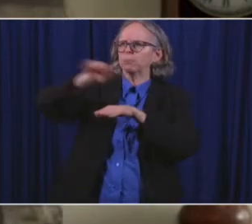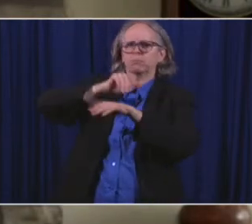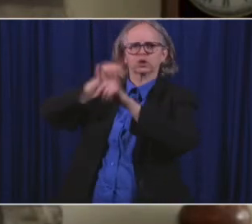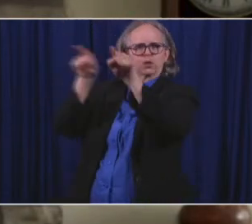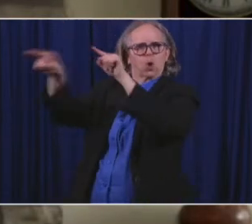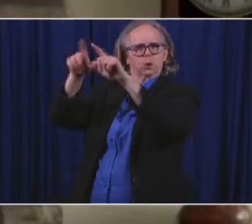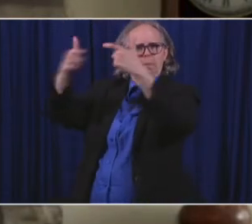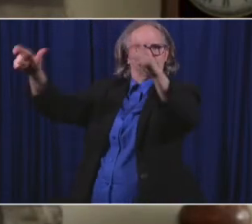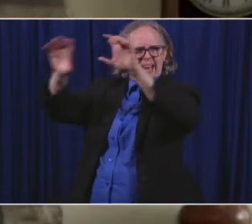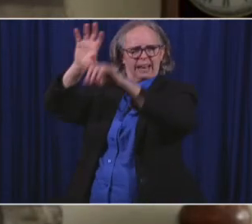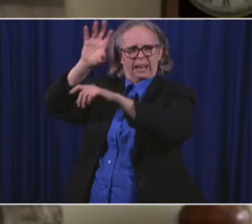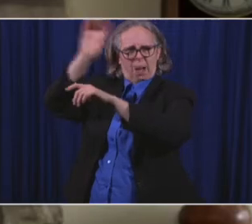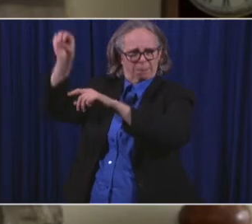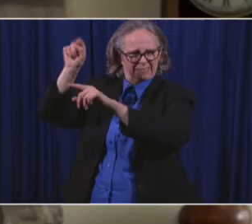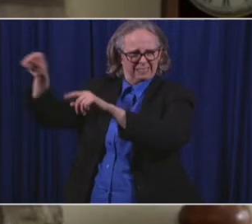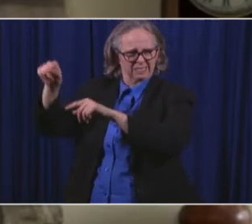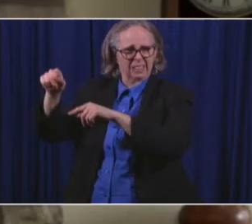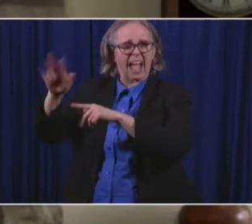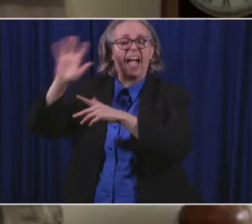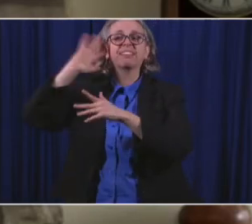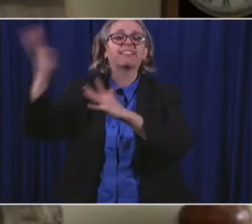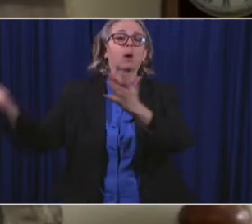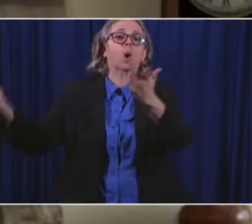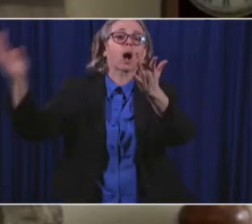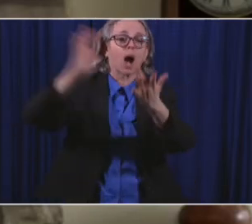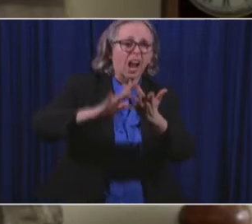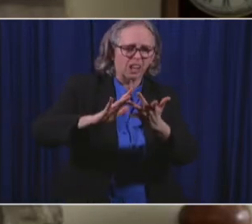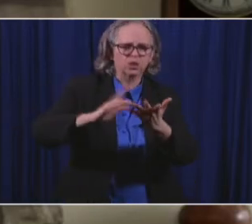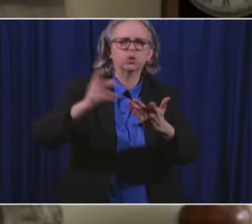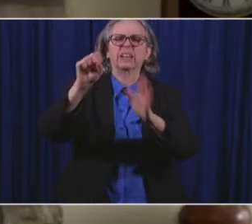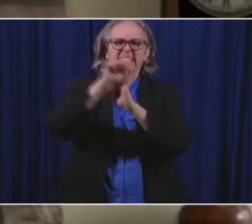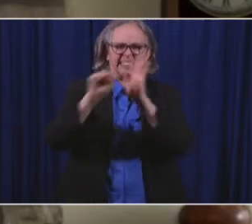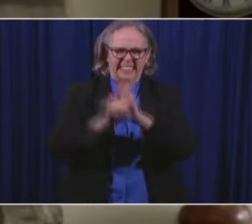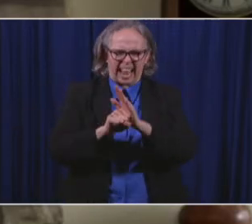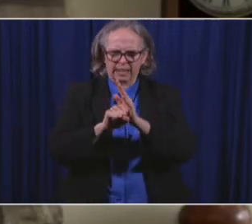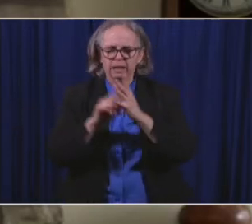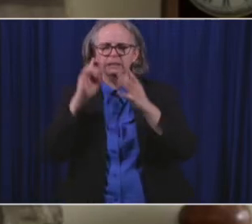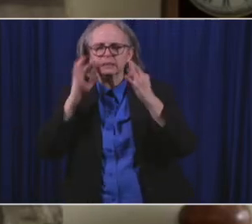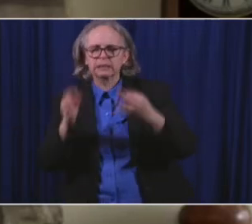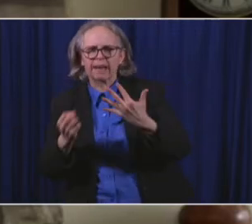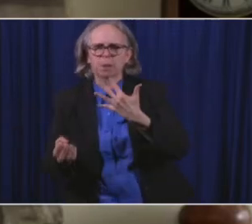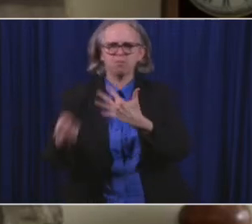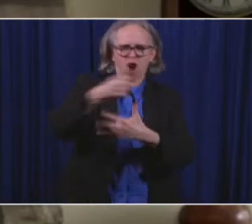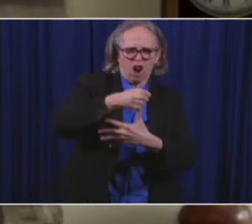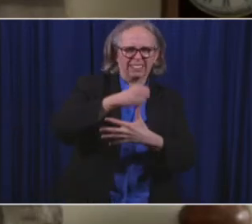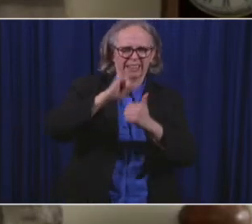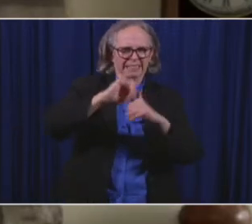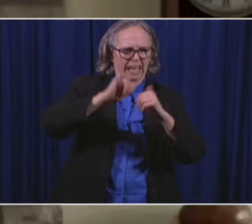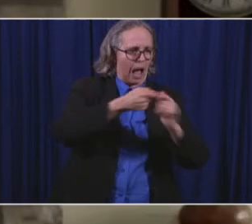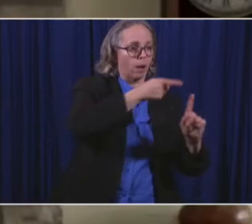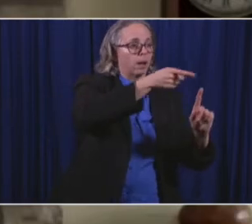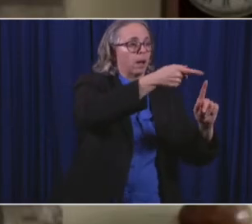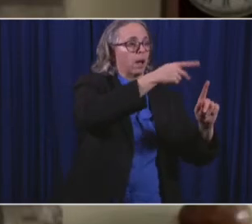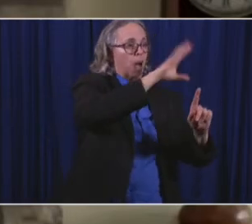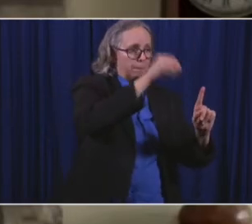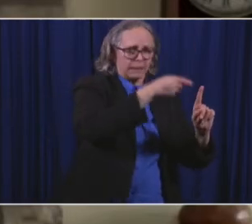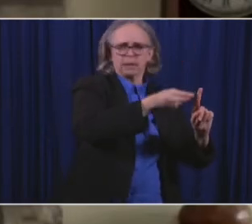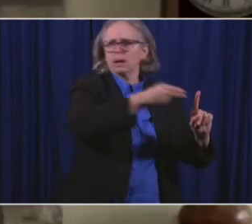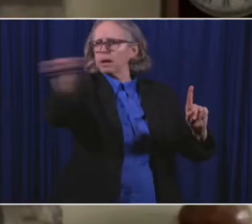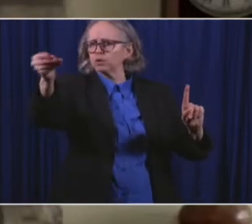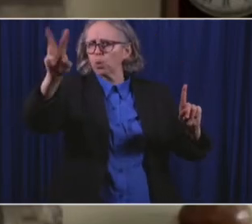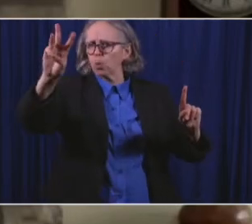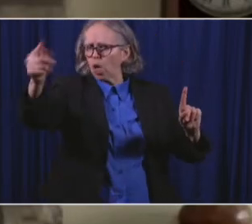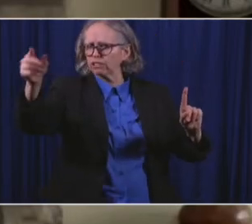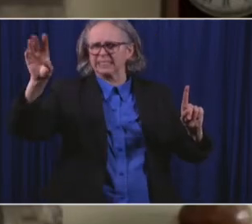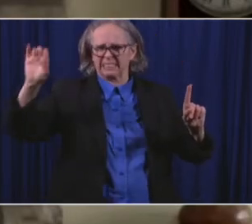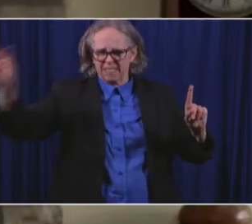priorities, but that is a scheduling issue at that point. In other words, we got a whole large group, and then